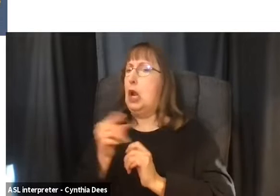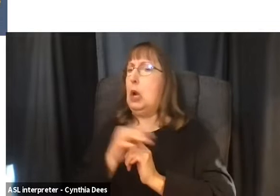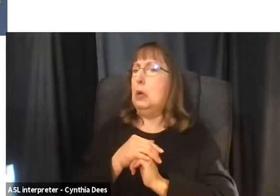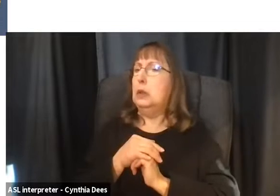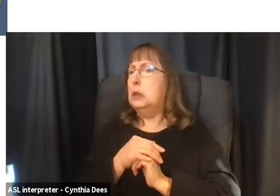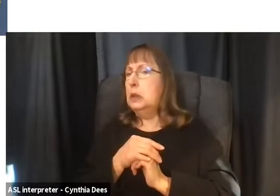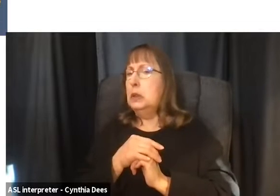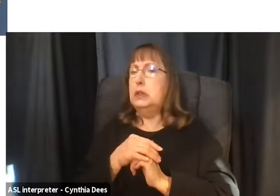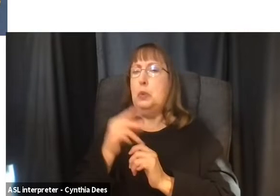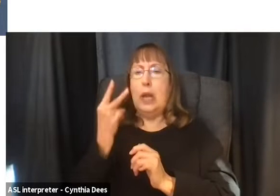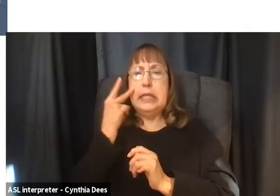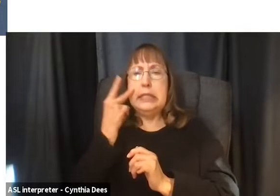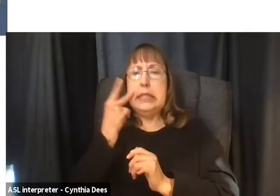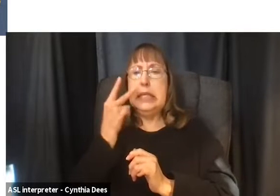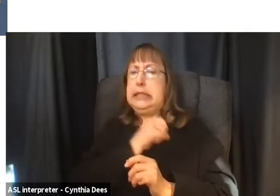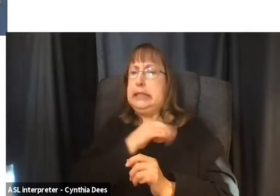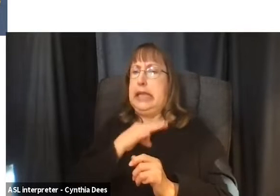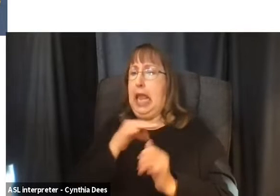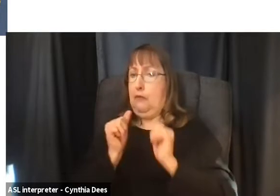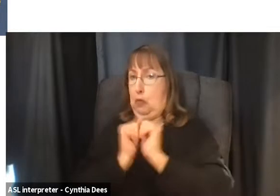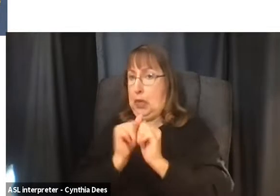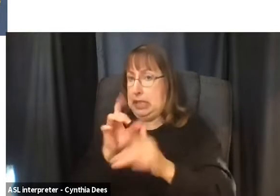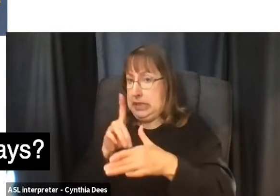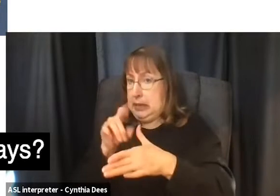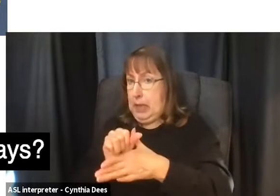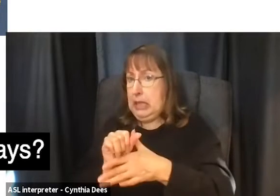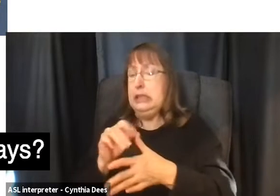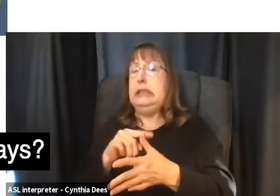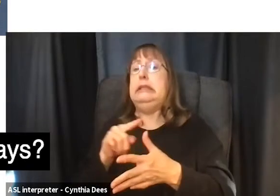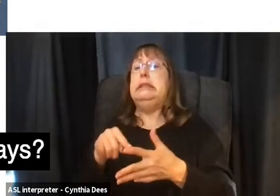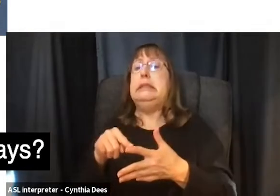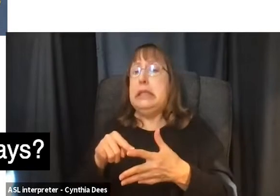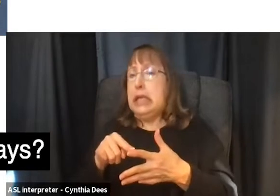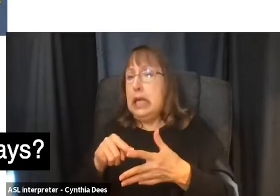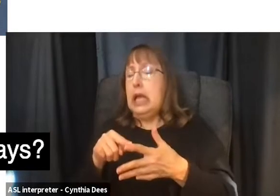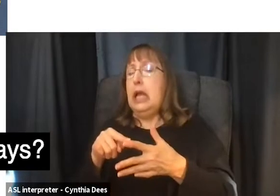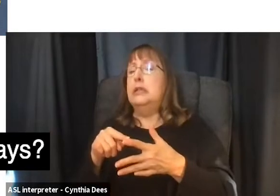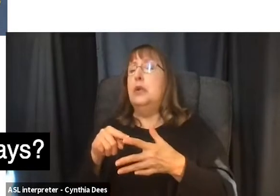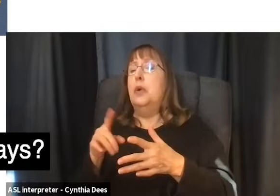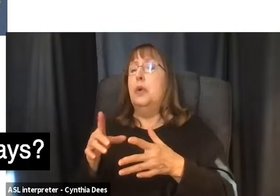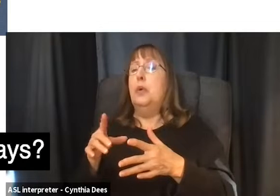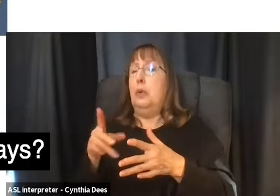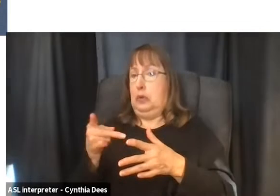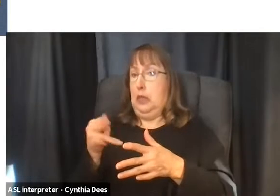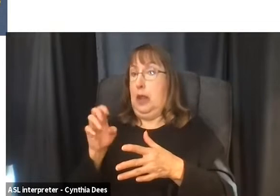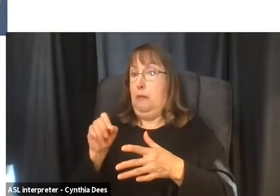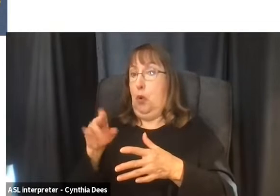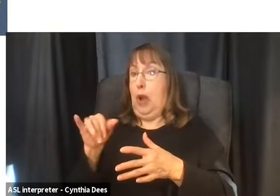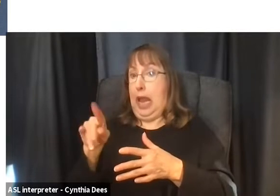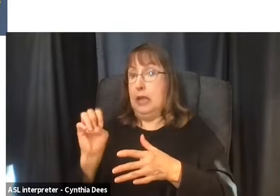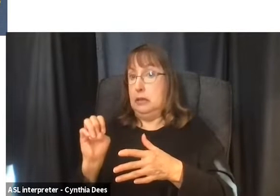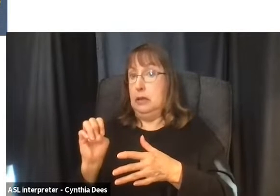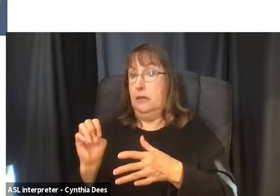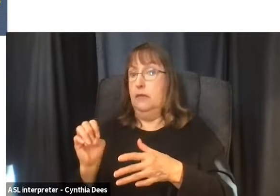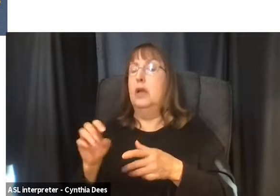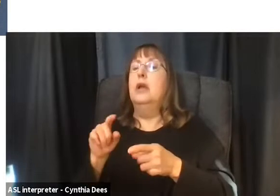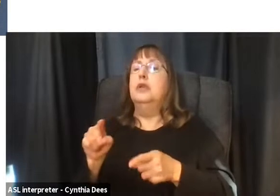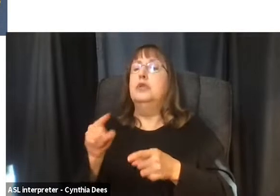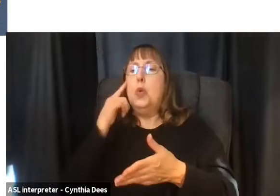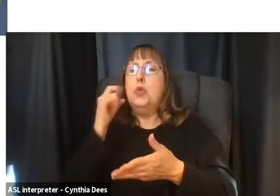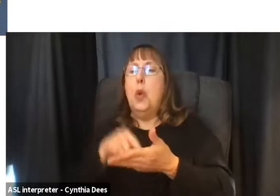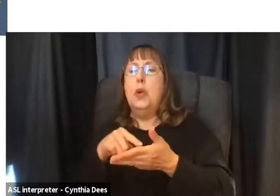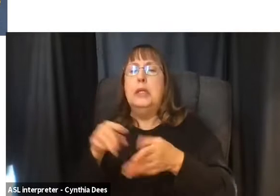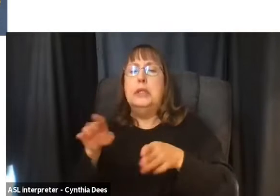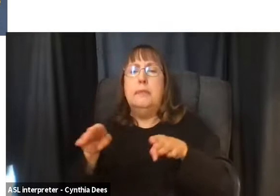with disabilities? What does that look like? Things like Kirsten pointed out, are they proactive in some of those ways? Notice behaviors of interviewers